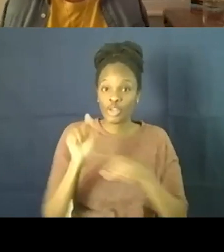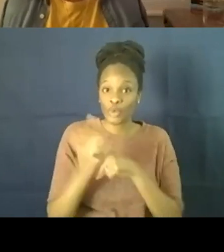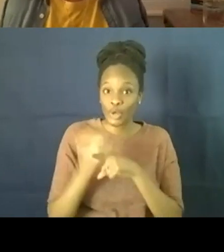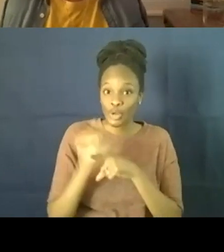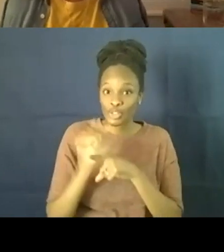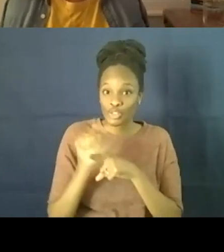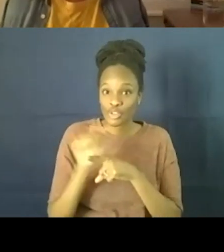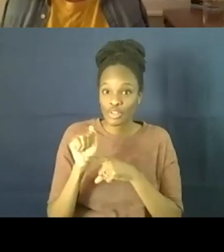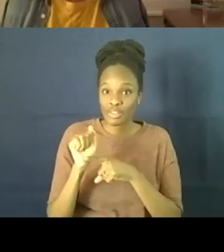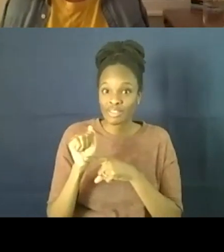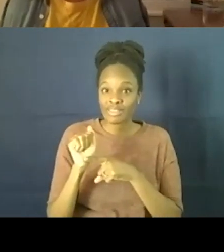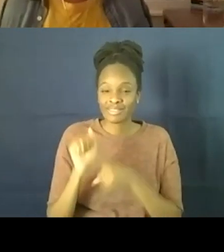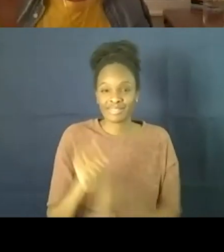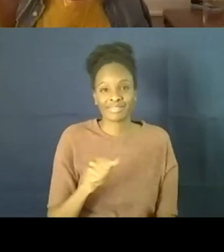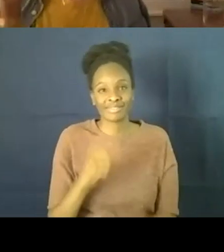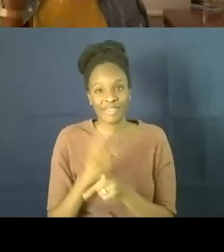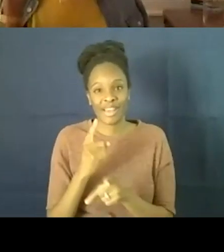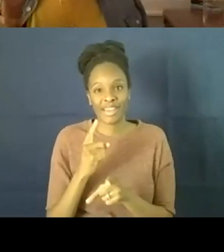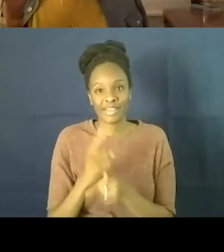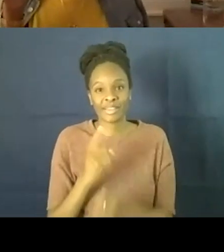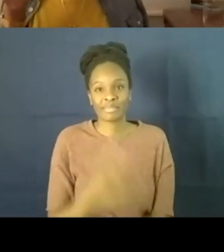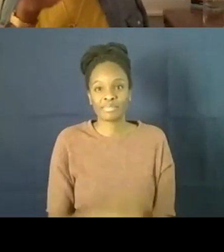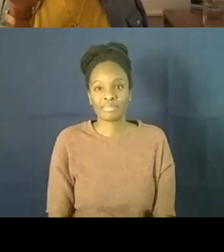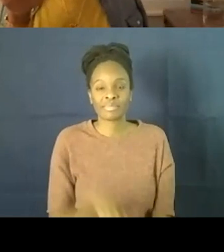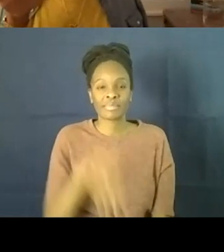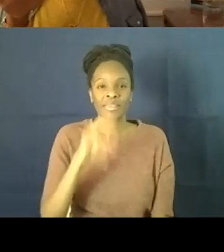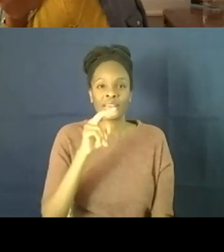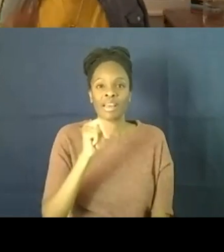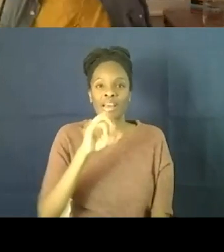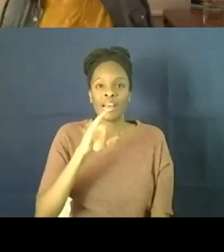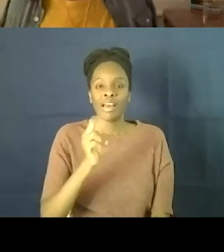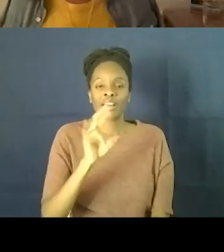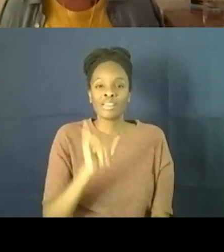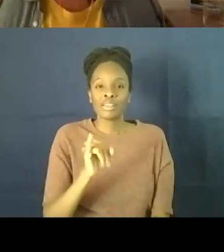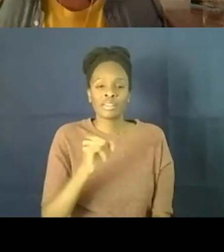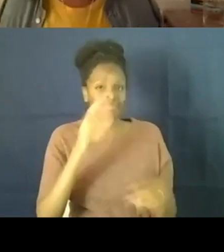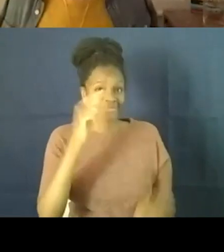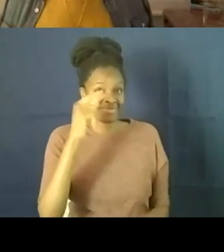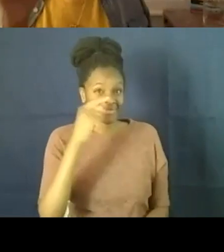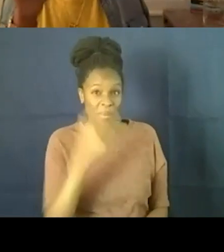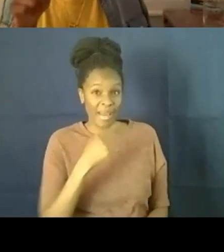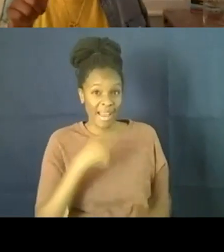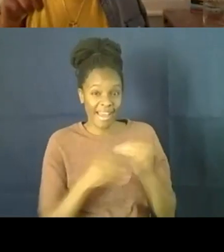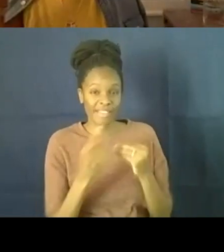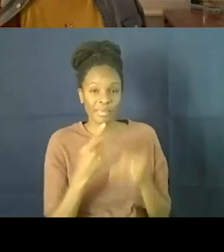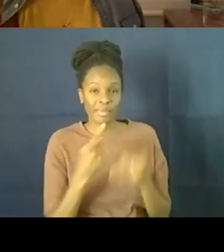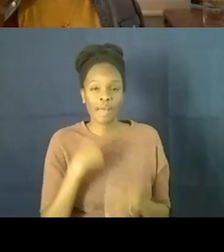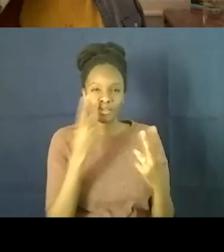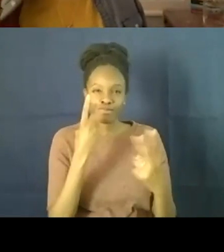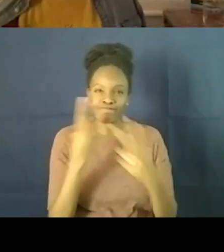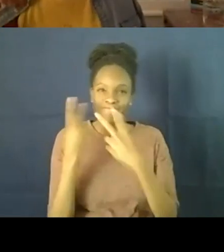That's right. Yeah. That's right. Part of what, can I just add something? Do we have time for that? So I was looking back at